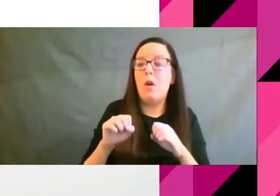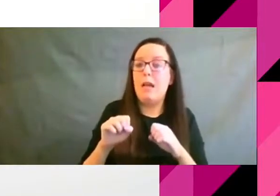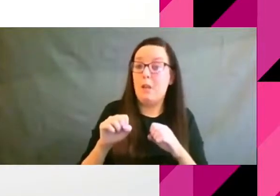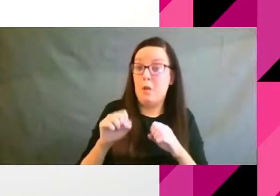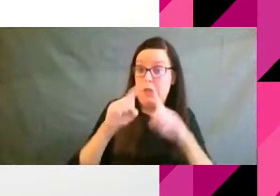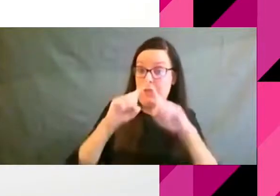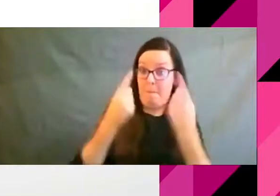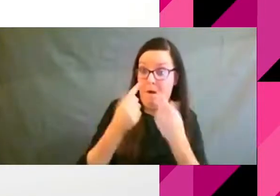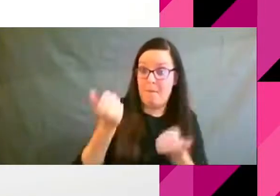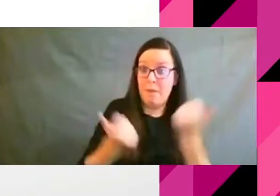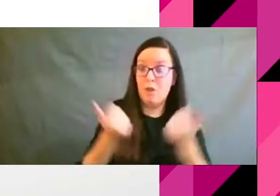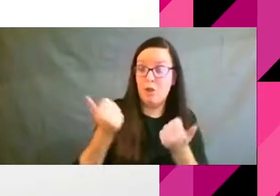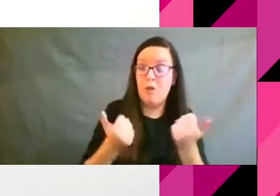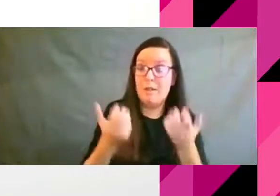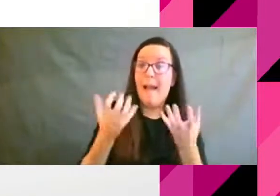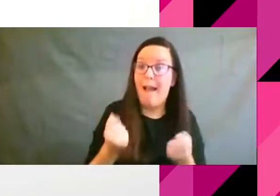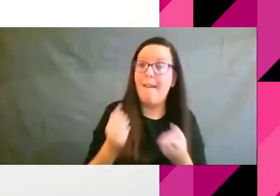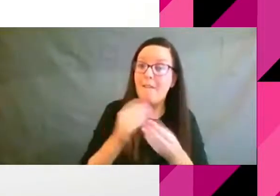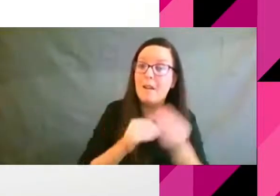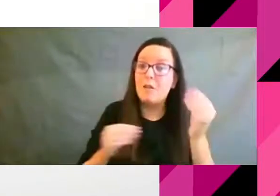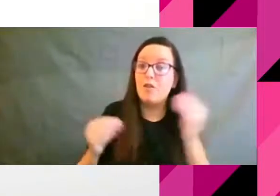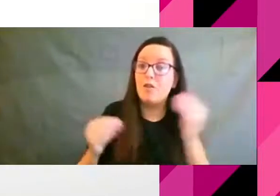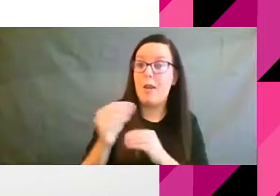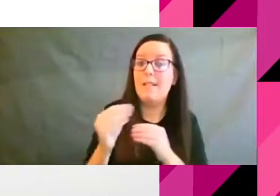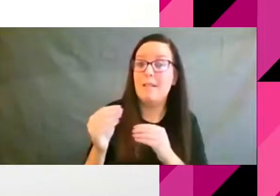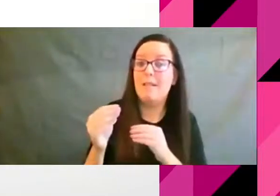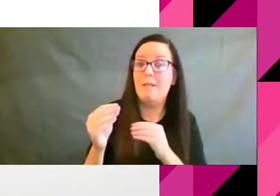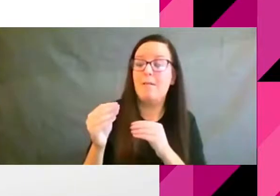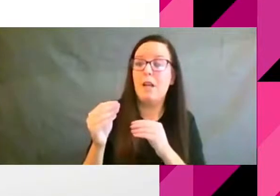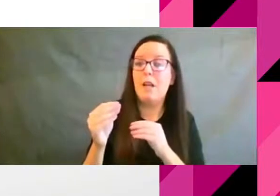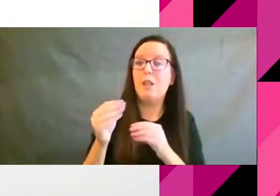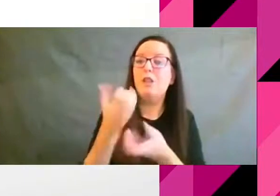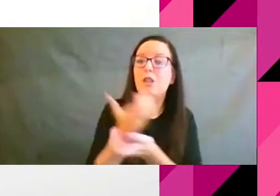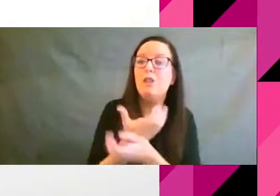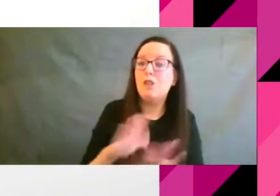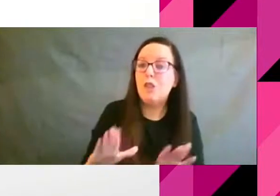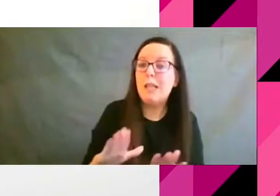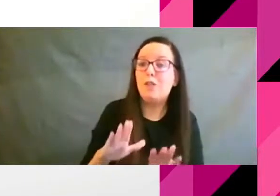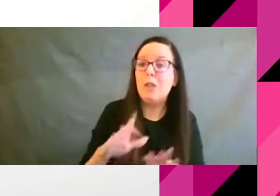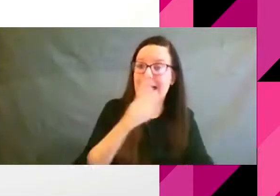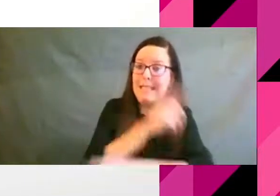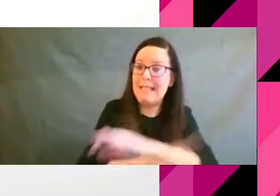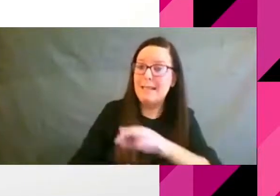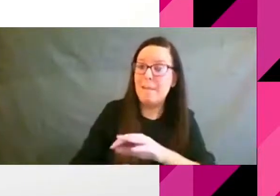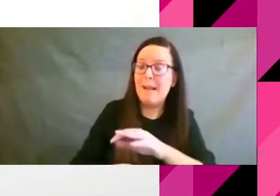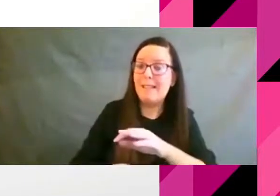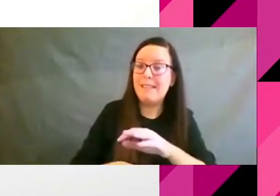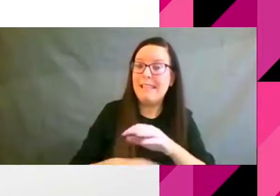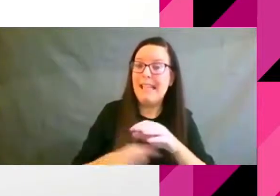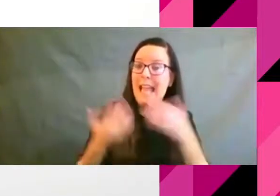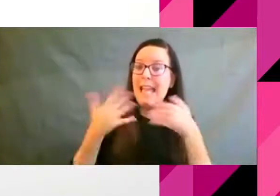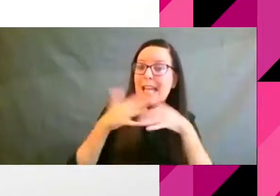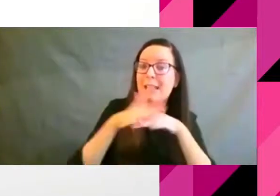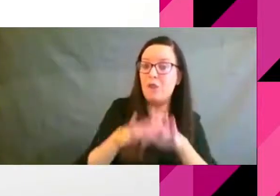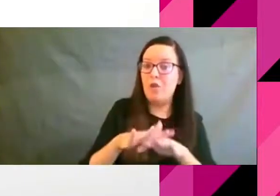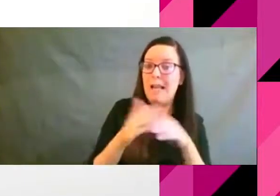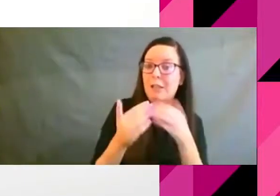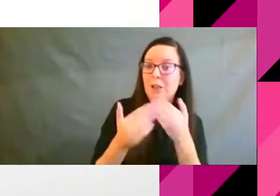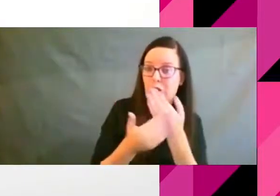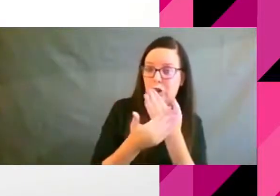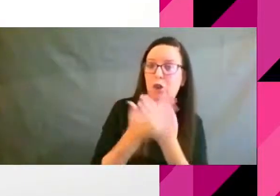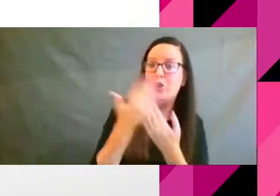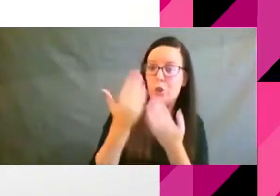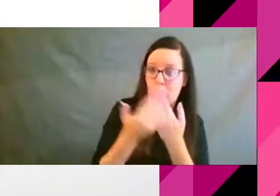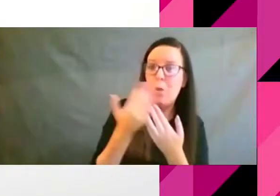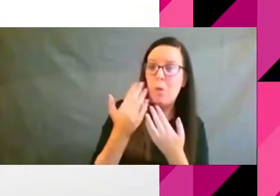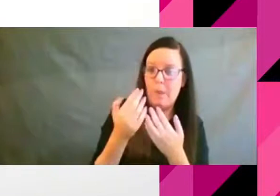has recently transferred to the newly configured Department of Children, Disability, Equality, Integration and Youth, the needs and rights of people with disabilities